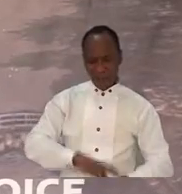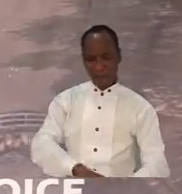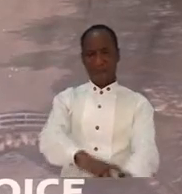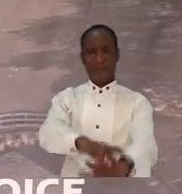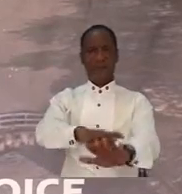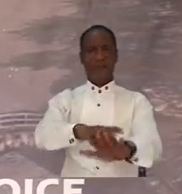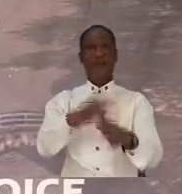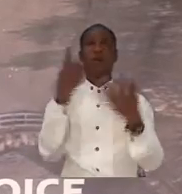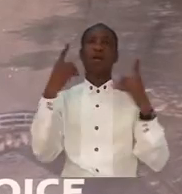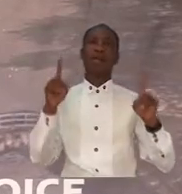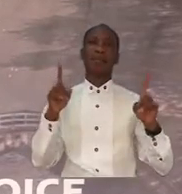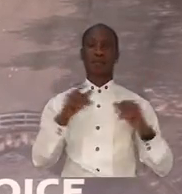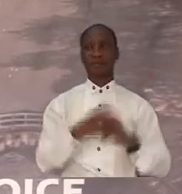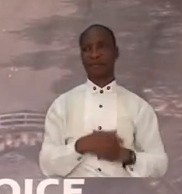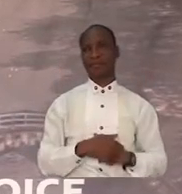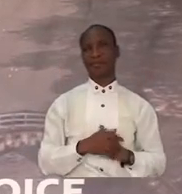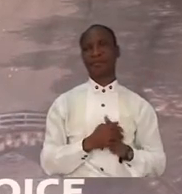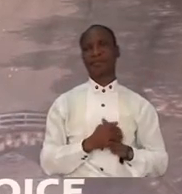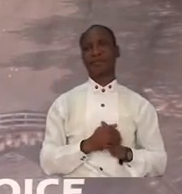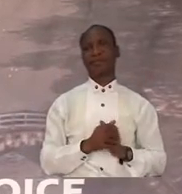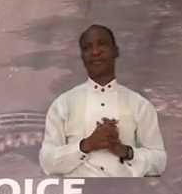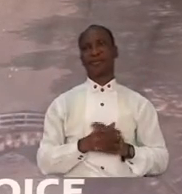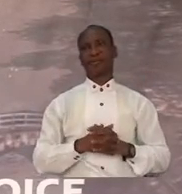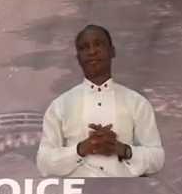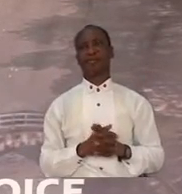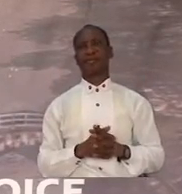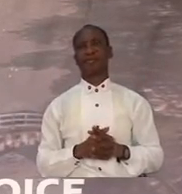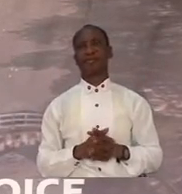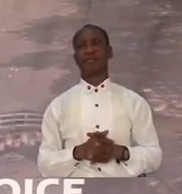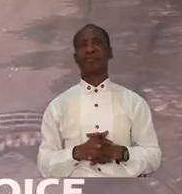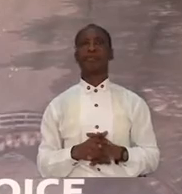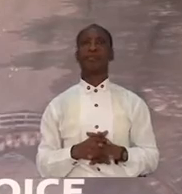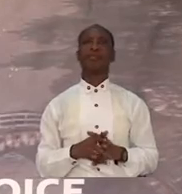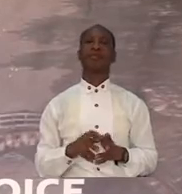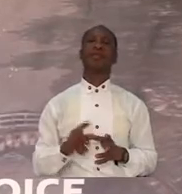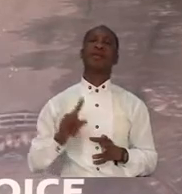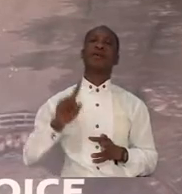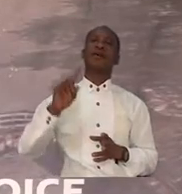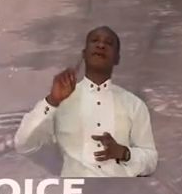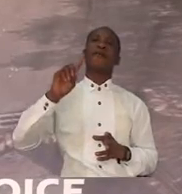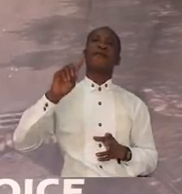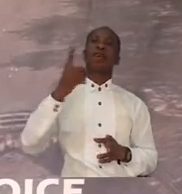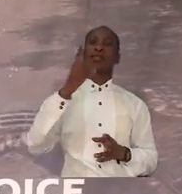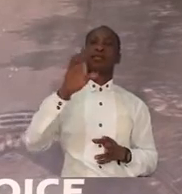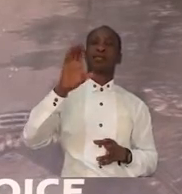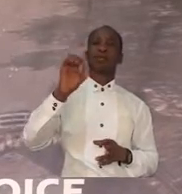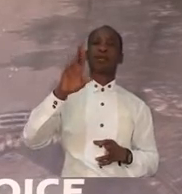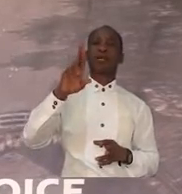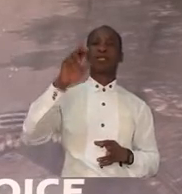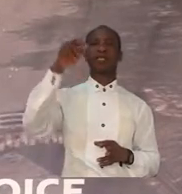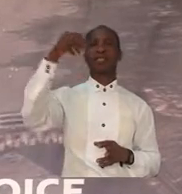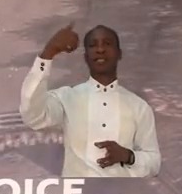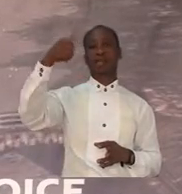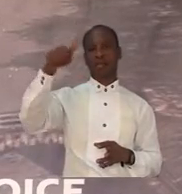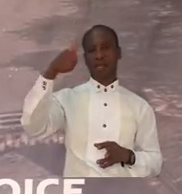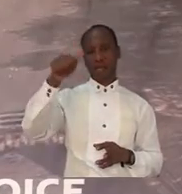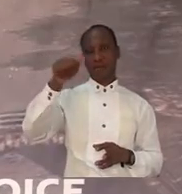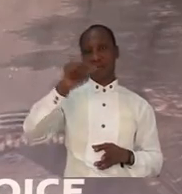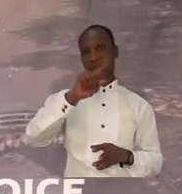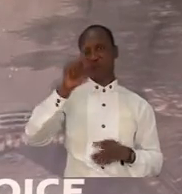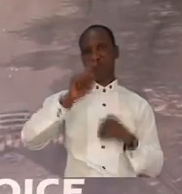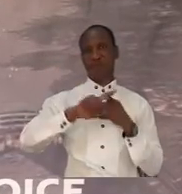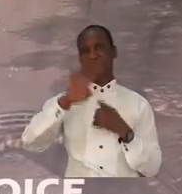no moma yenhwe enwunta sembi a na ewom ewo koronto fuma edikan eti edu chichemu ba kosi